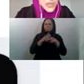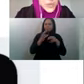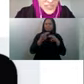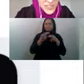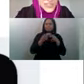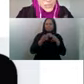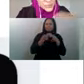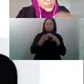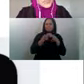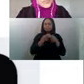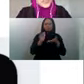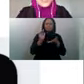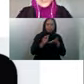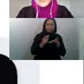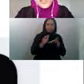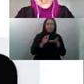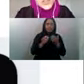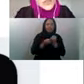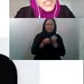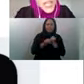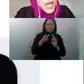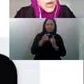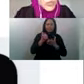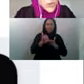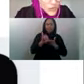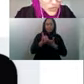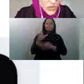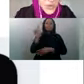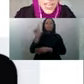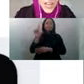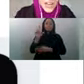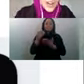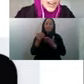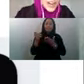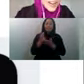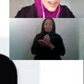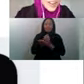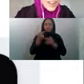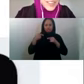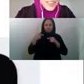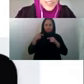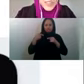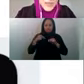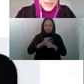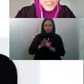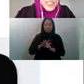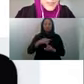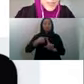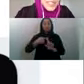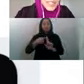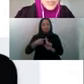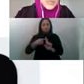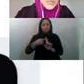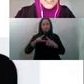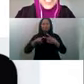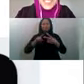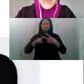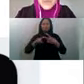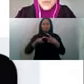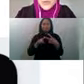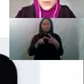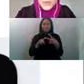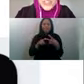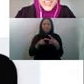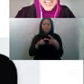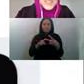raise operational funds during COVID. But also, the penny appeal team